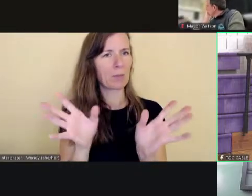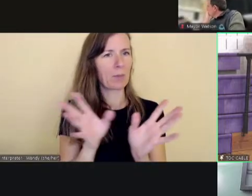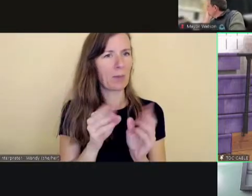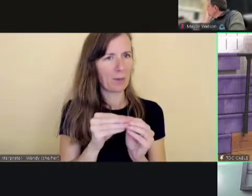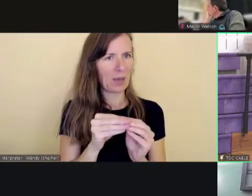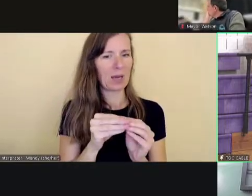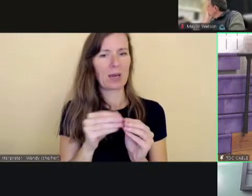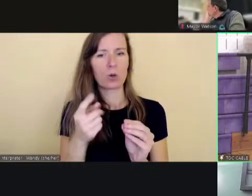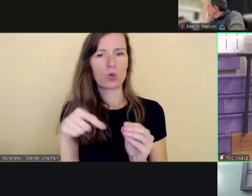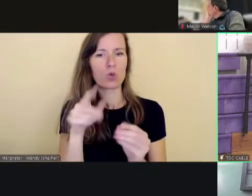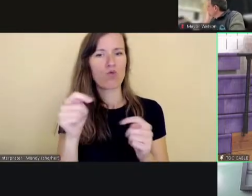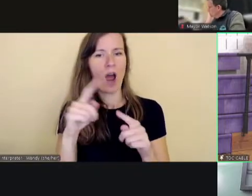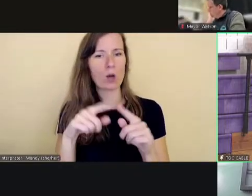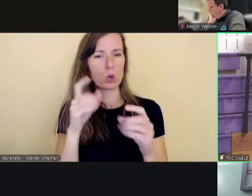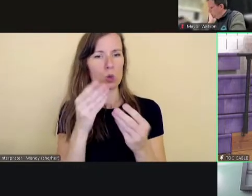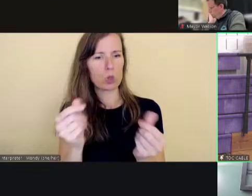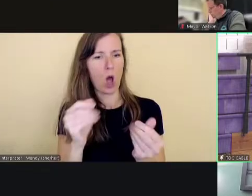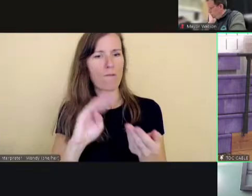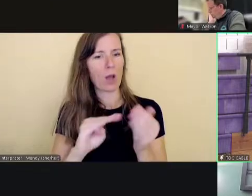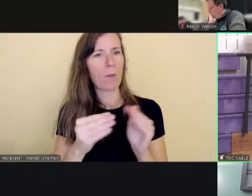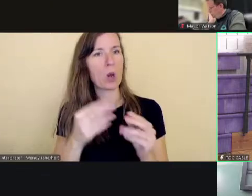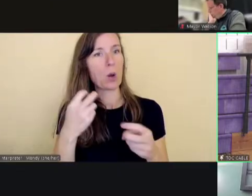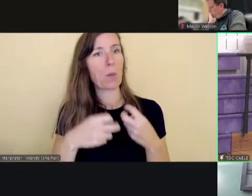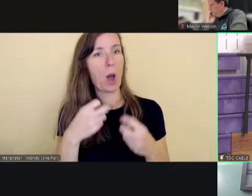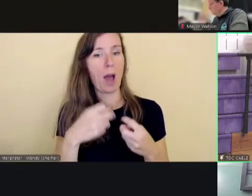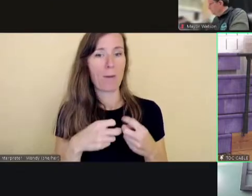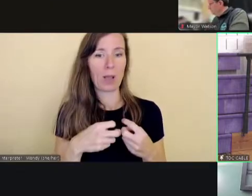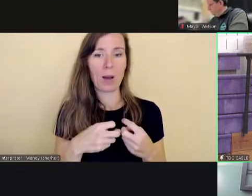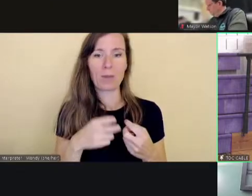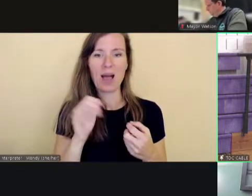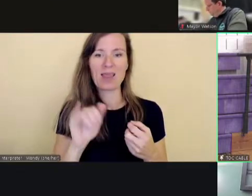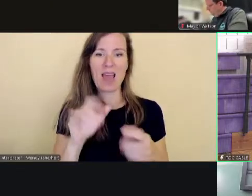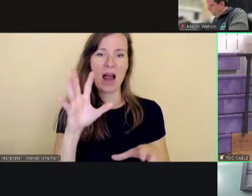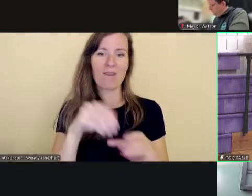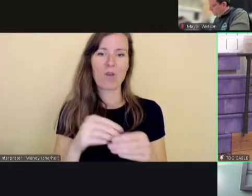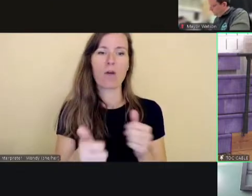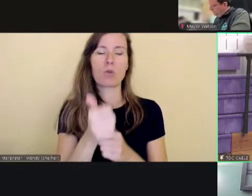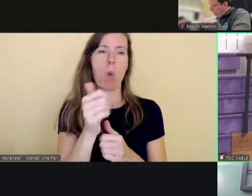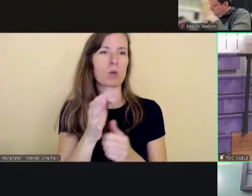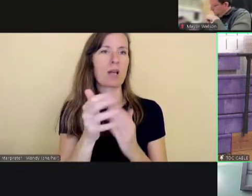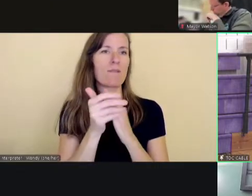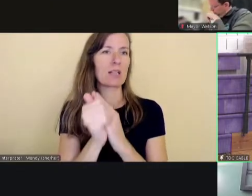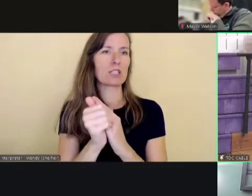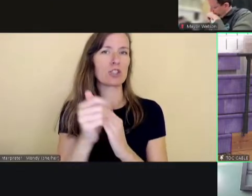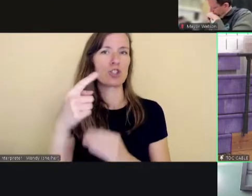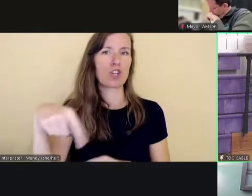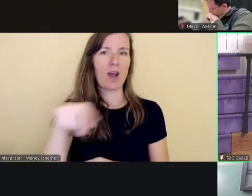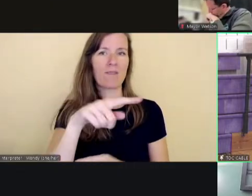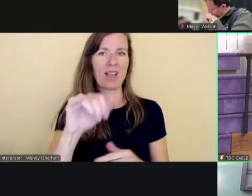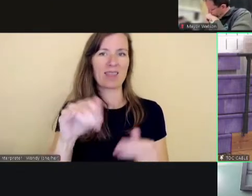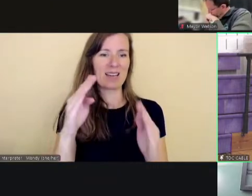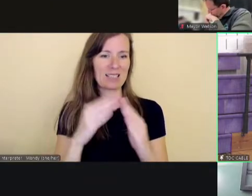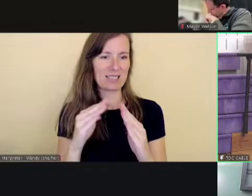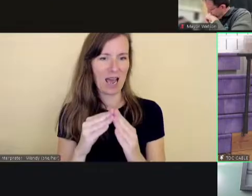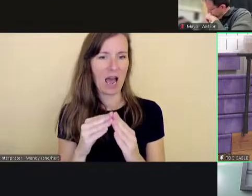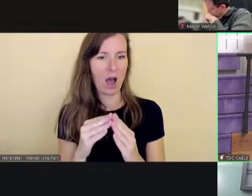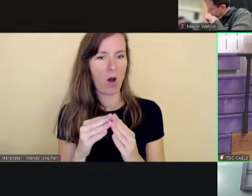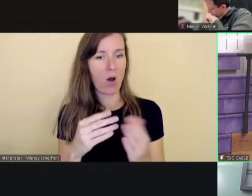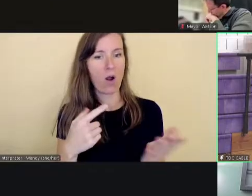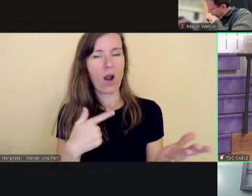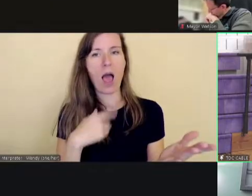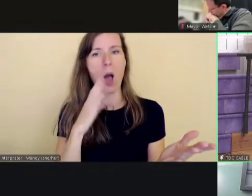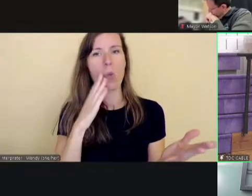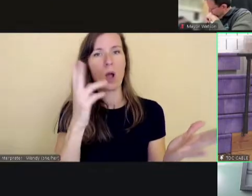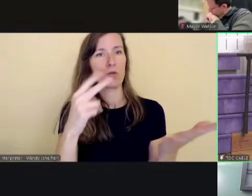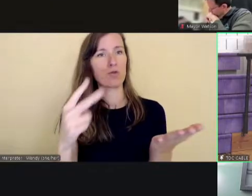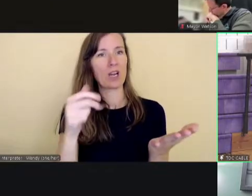that ultimately involved most of the leadership of this town. I'm going to read a letter that is either has been delivered or is